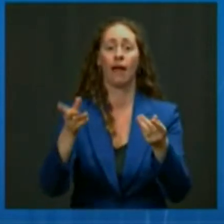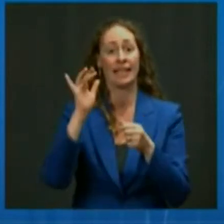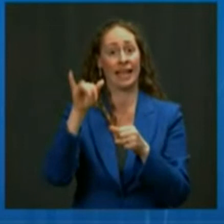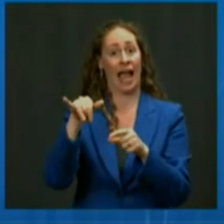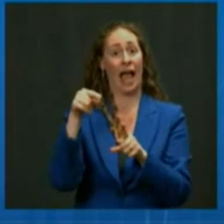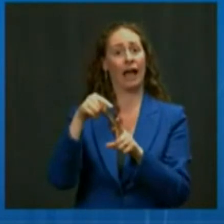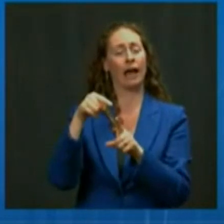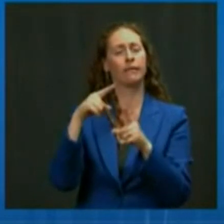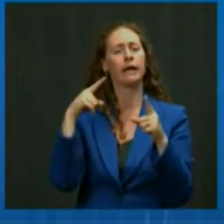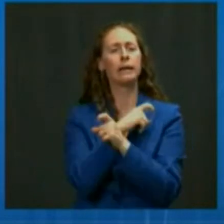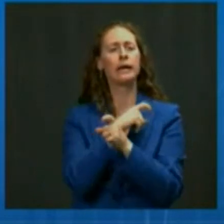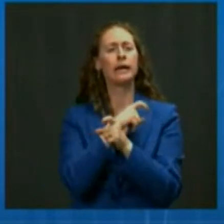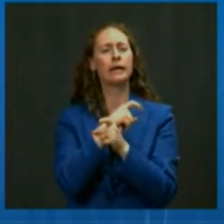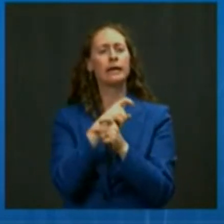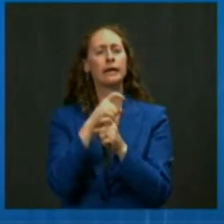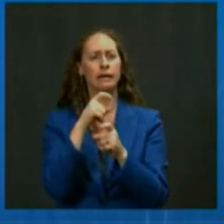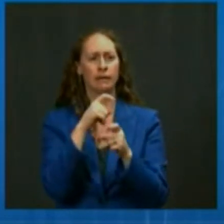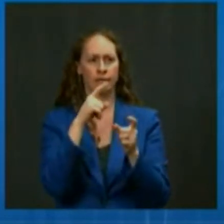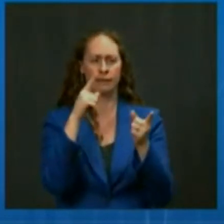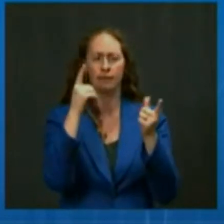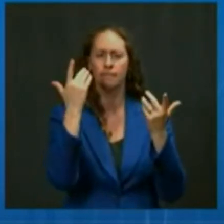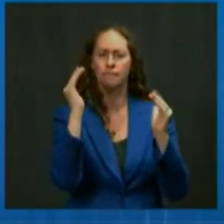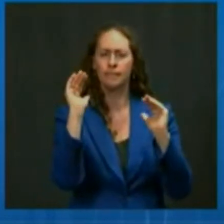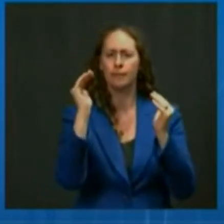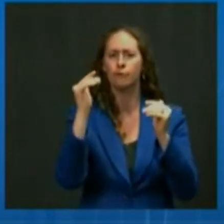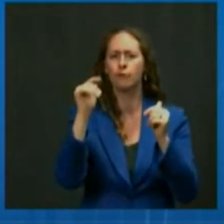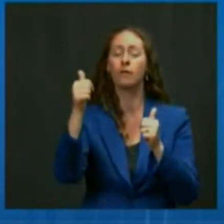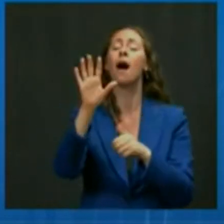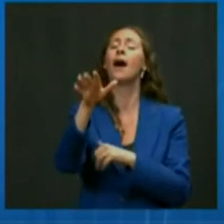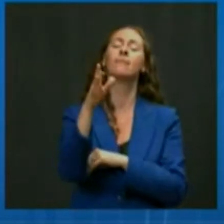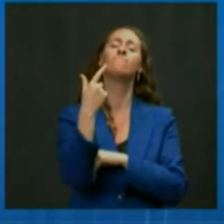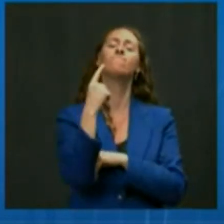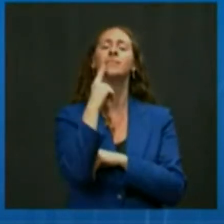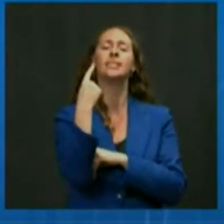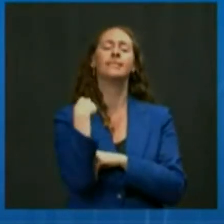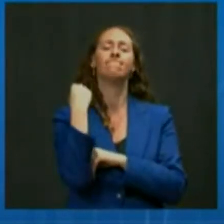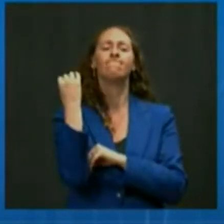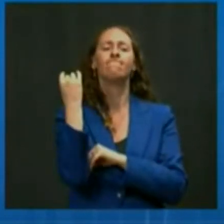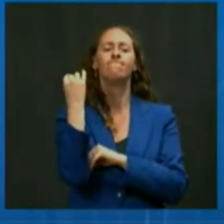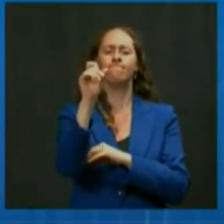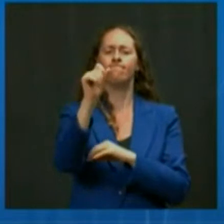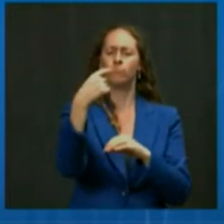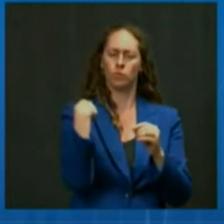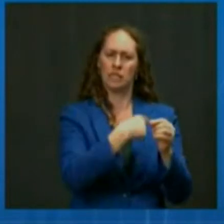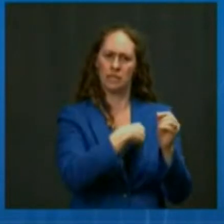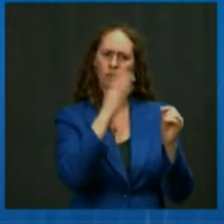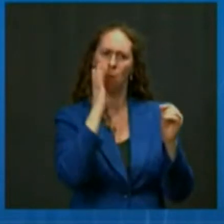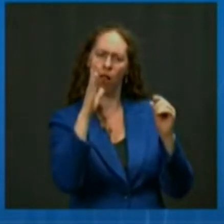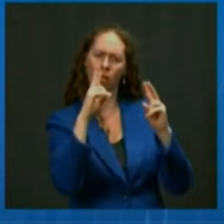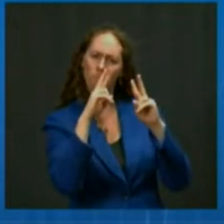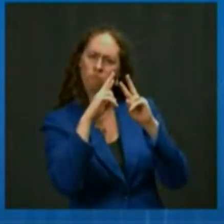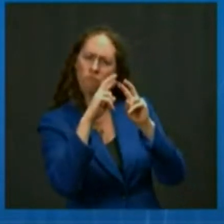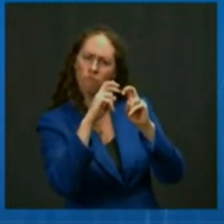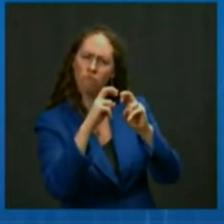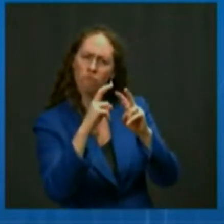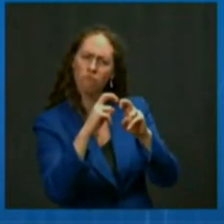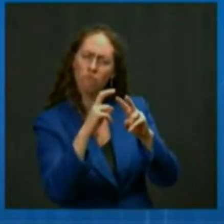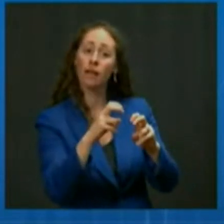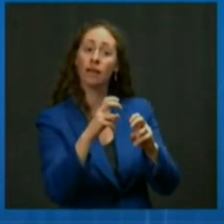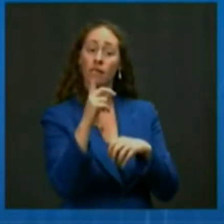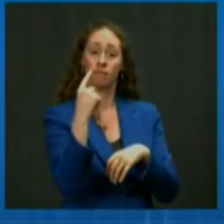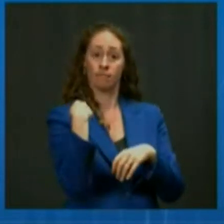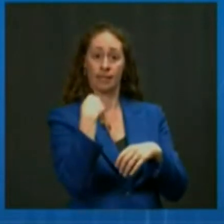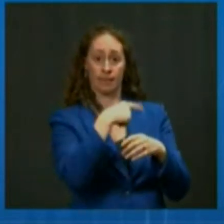hospitalization. It is entirely conceivable, and we will be looking at that when you boost and have a high